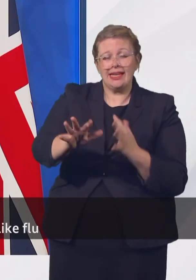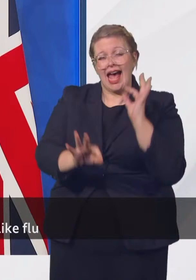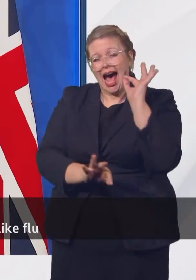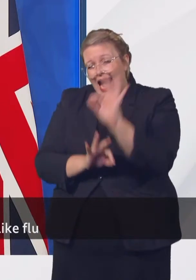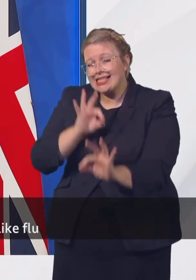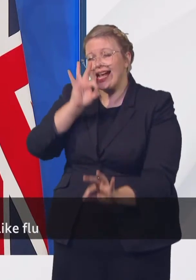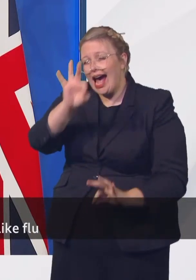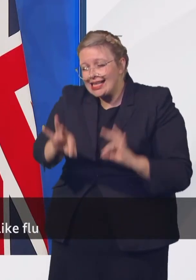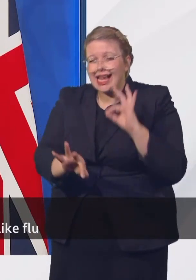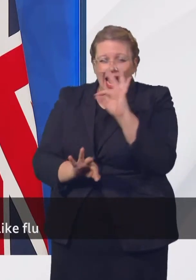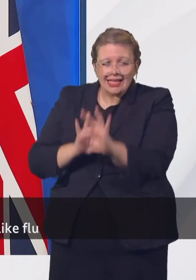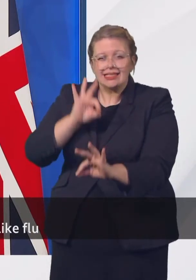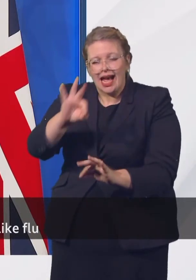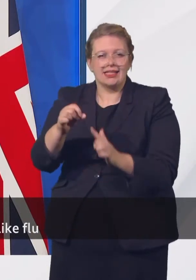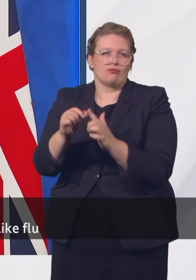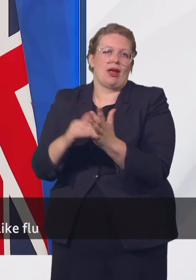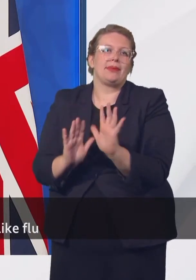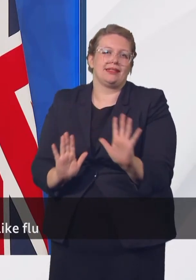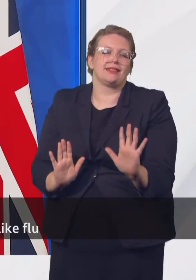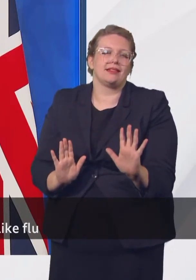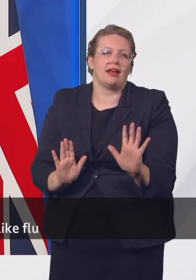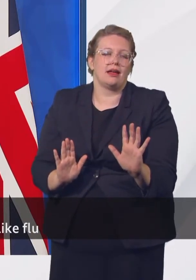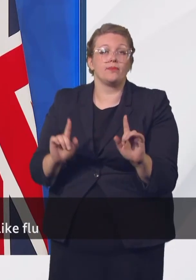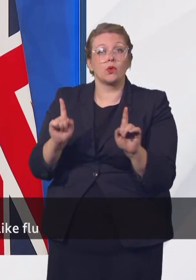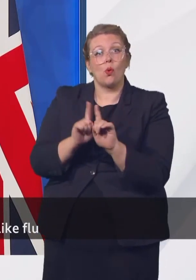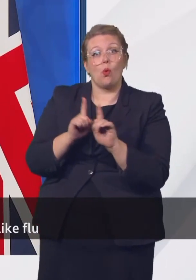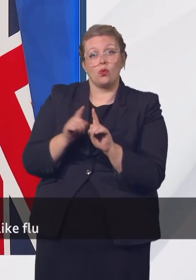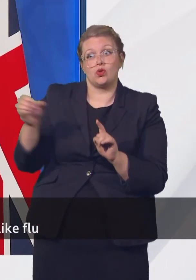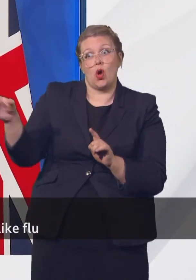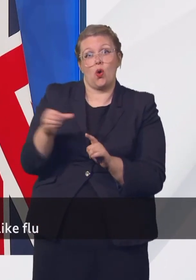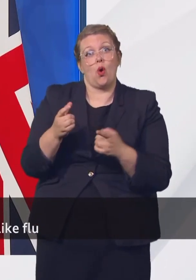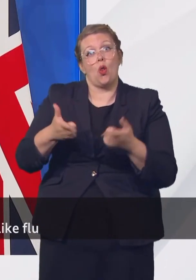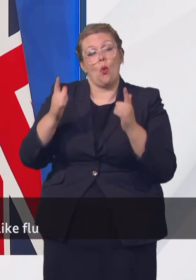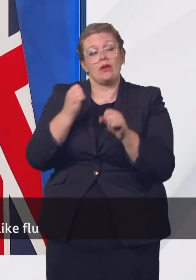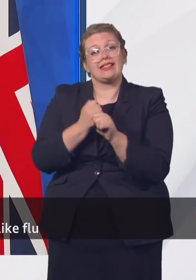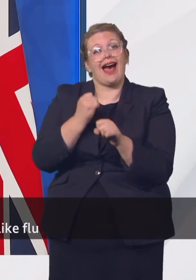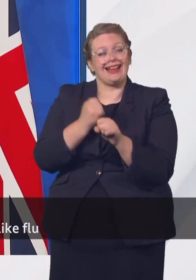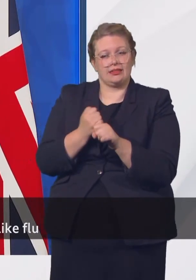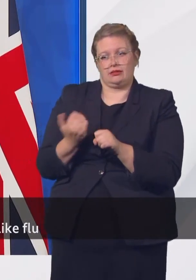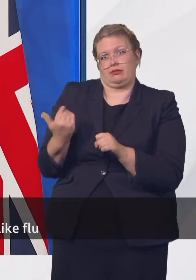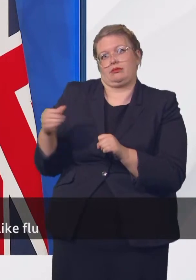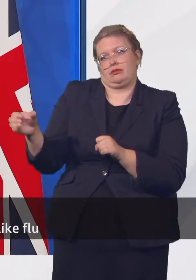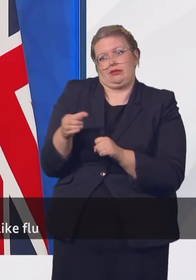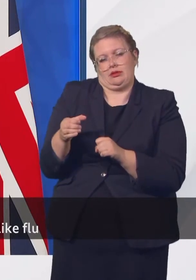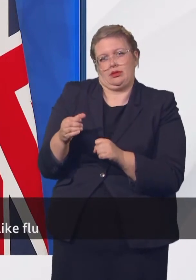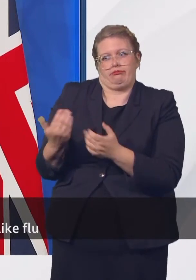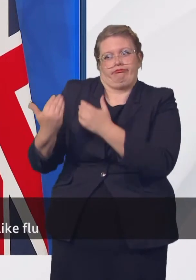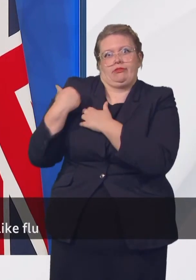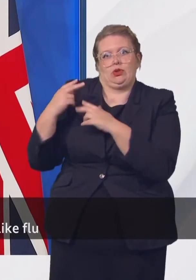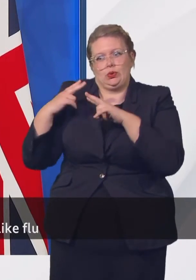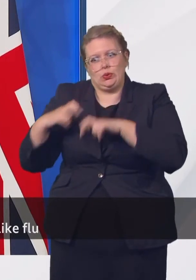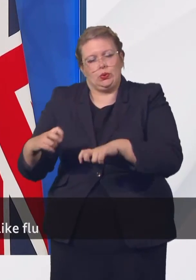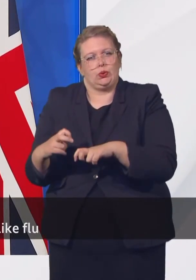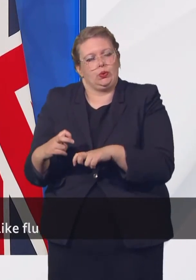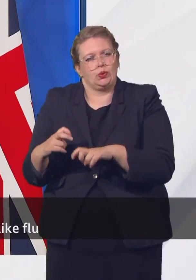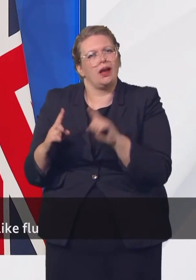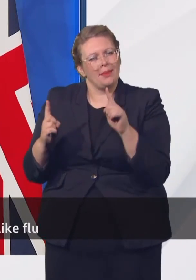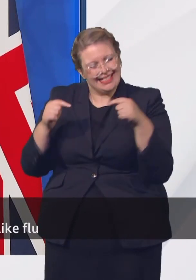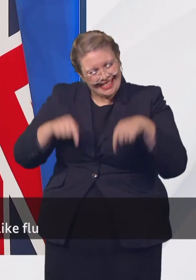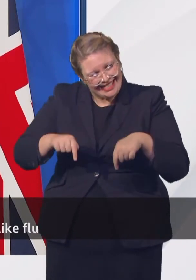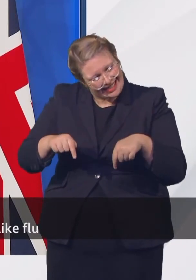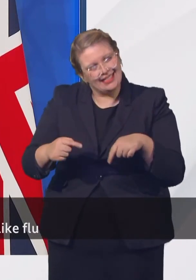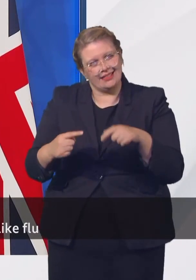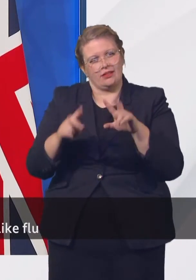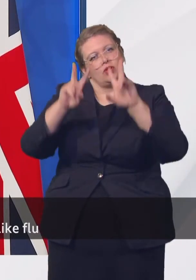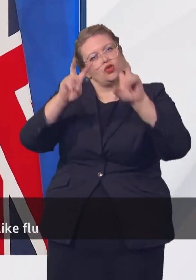some of the issues that you raised, and you'll have seen the appointment of Lord Gate earlier. But you've also got to concentrate on the big things